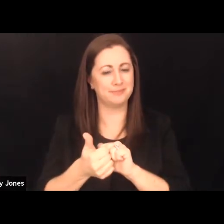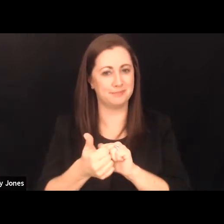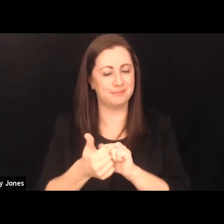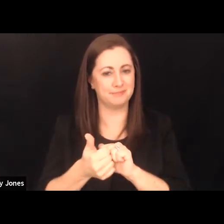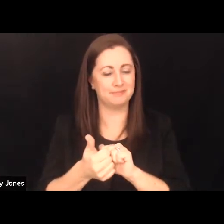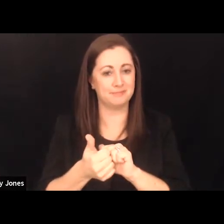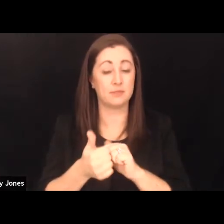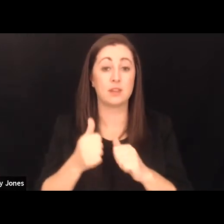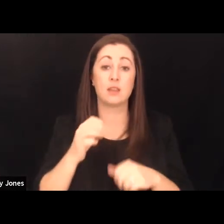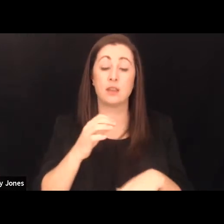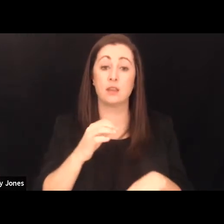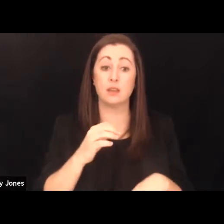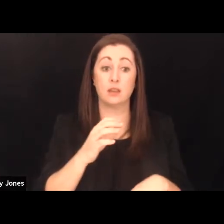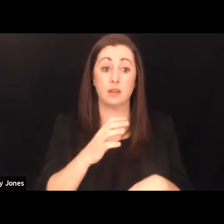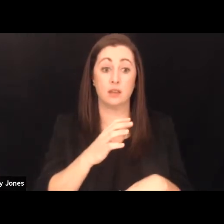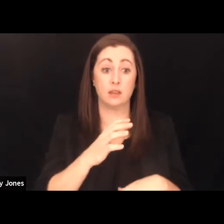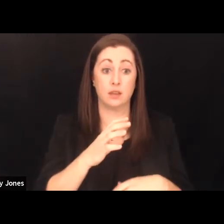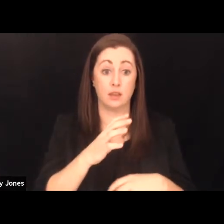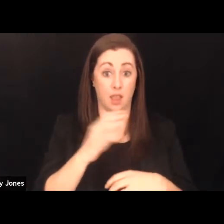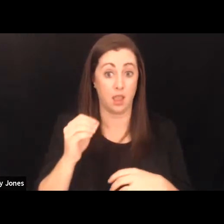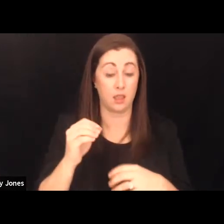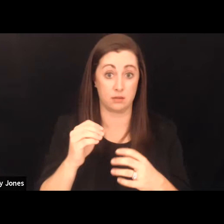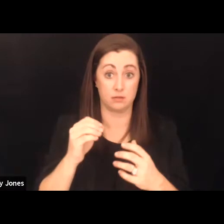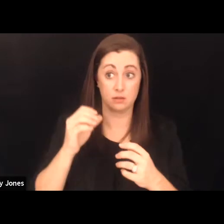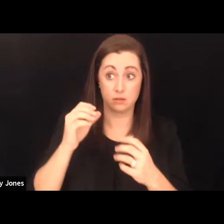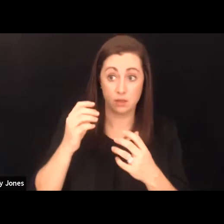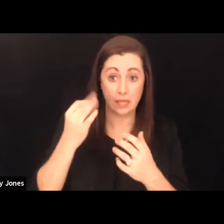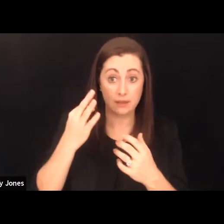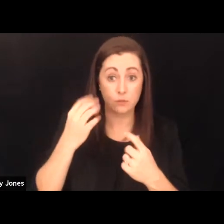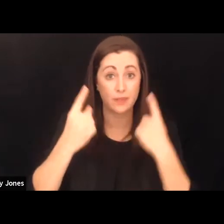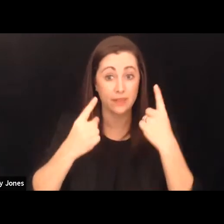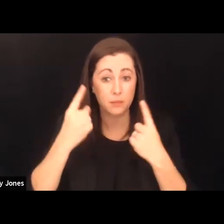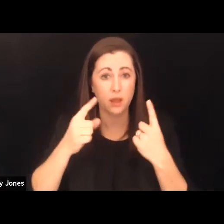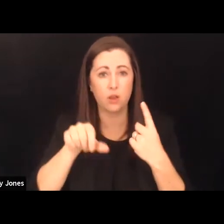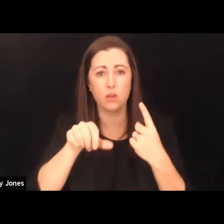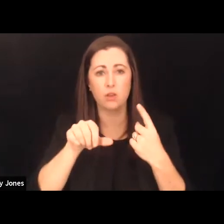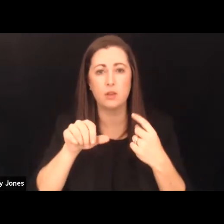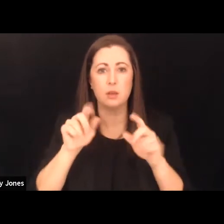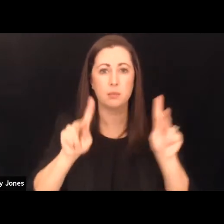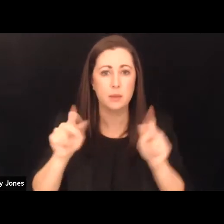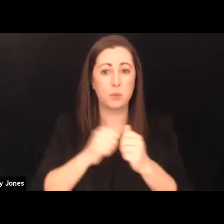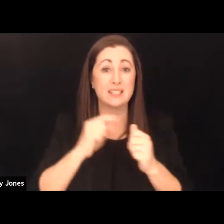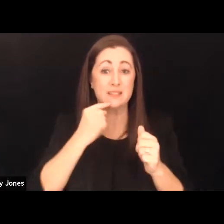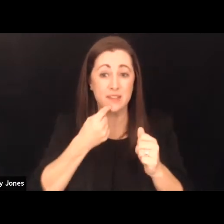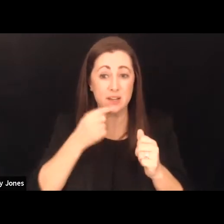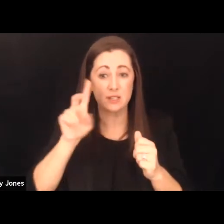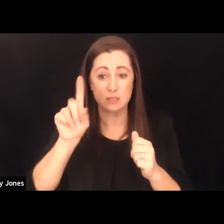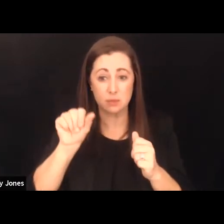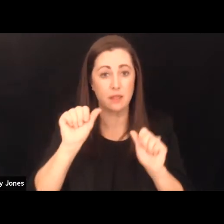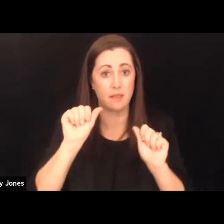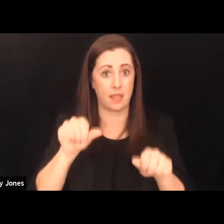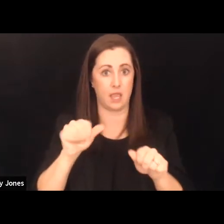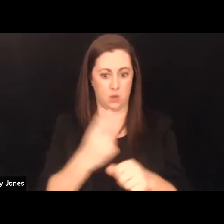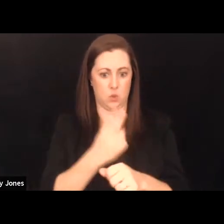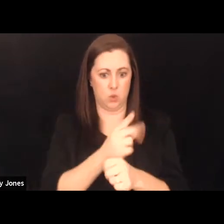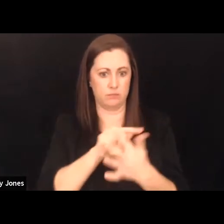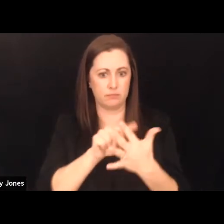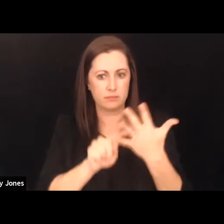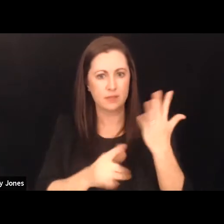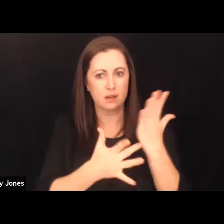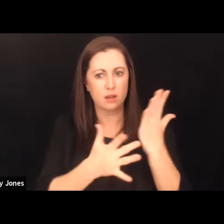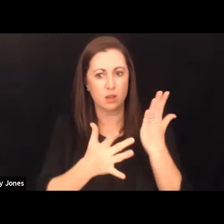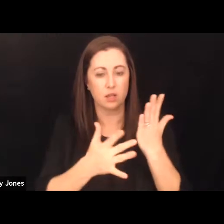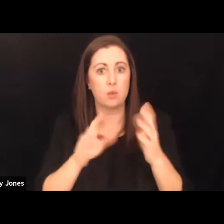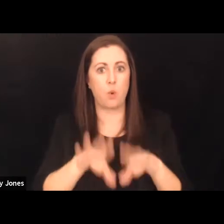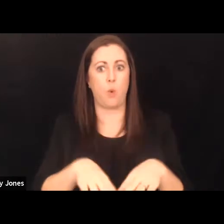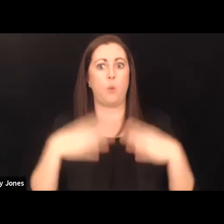also open up a whole new vista for persons with very severe disabilities to be able to work from home.